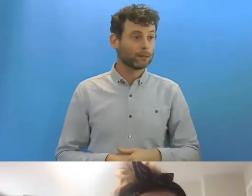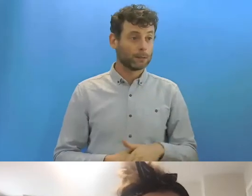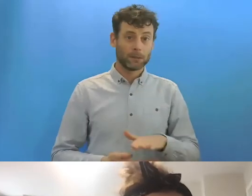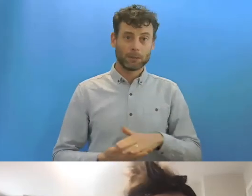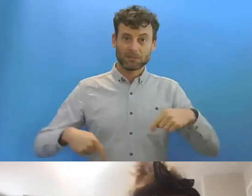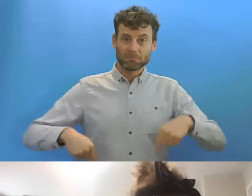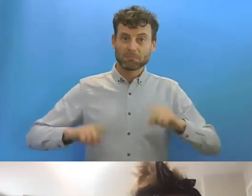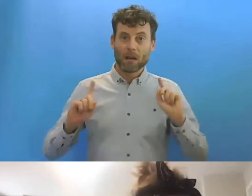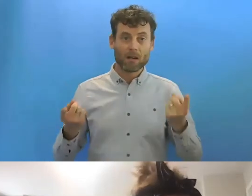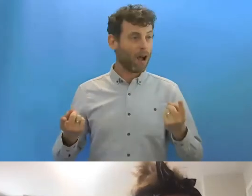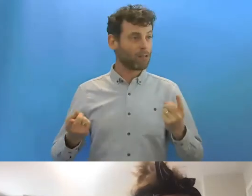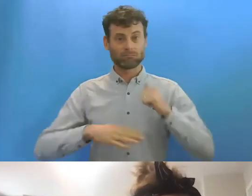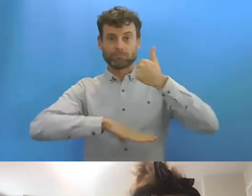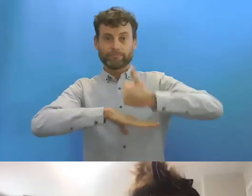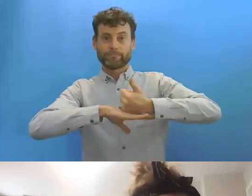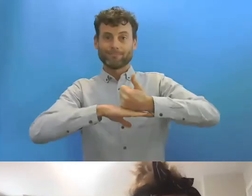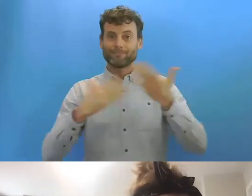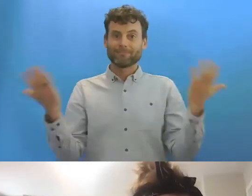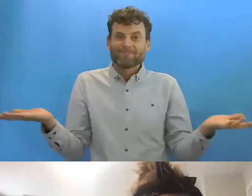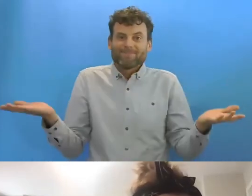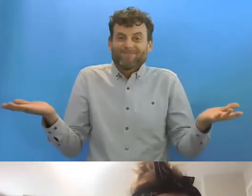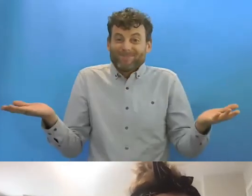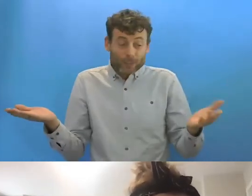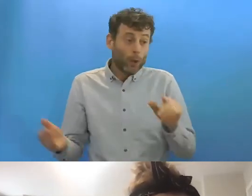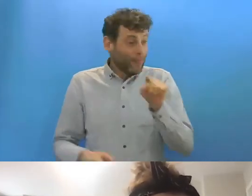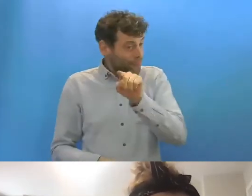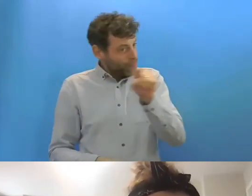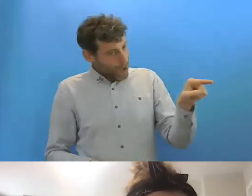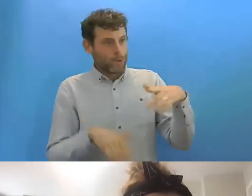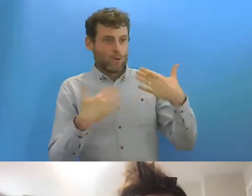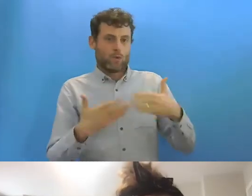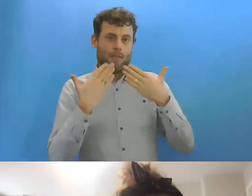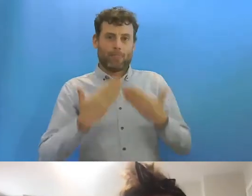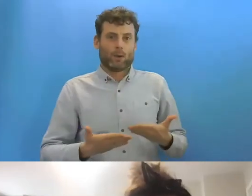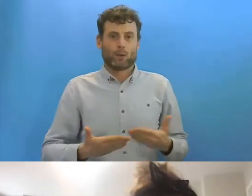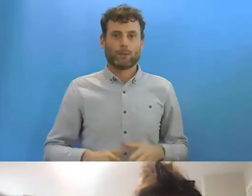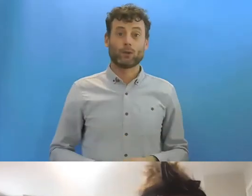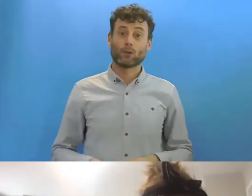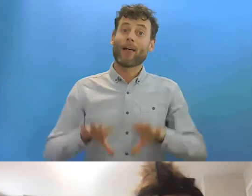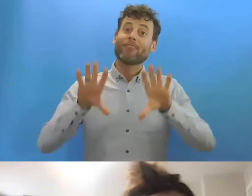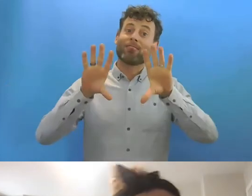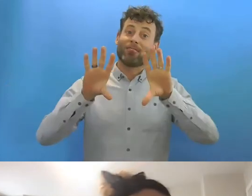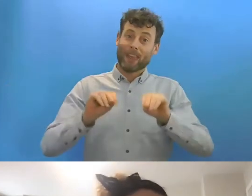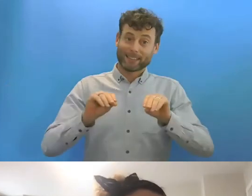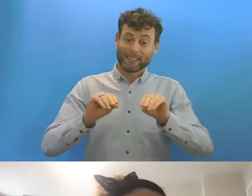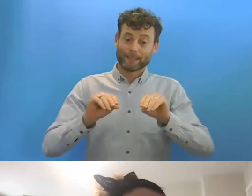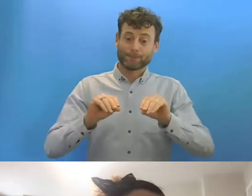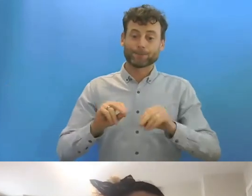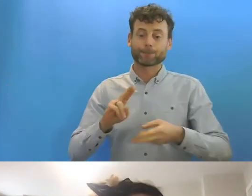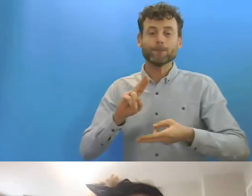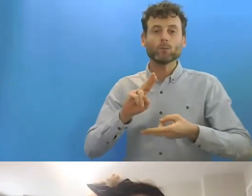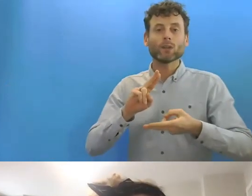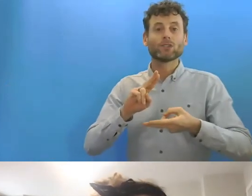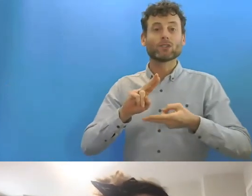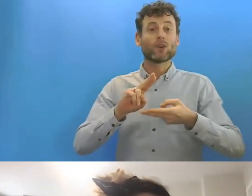because we wouldn't have your exceptional work to showcase. But for now, that's it. If you're coming to the festival one, I'll see